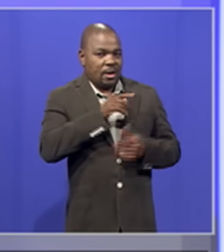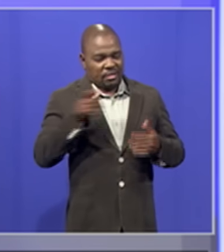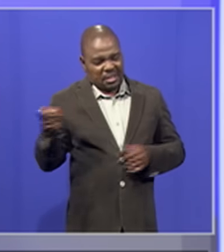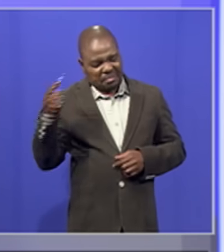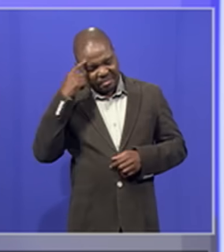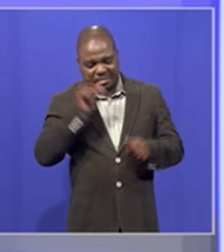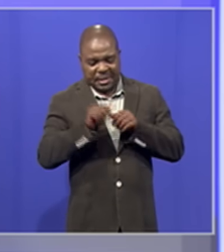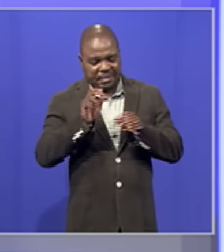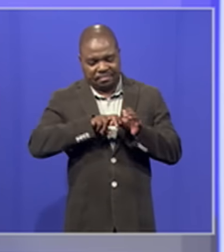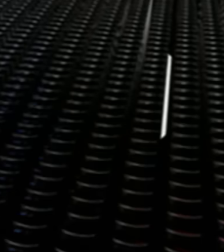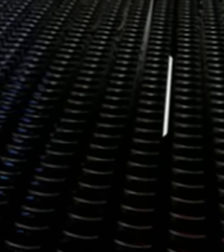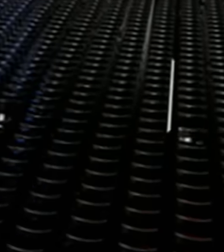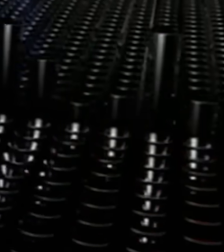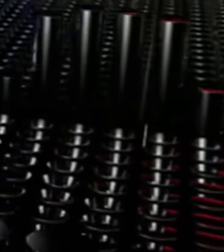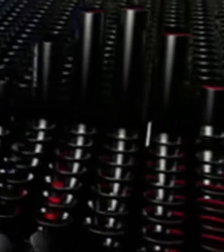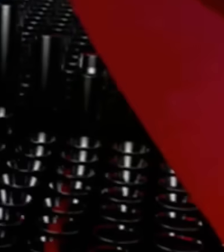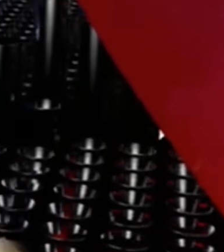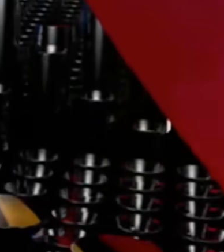mokgatlo wo wa gabo.